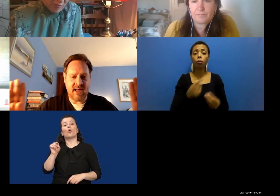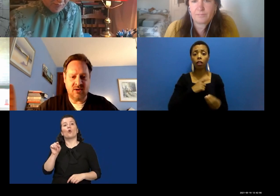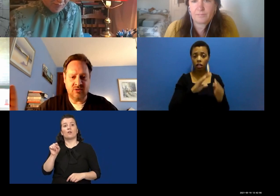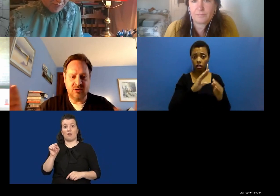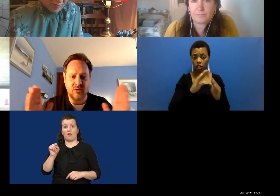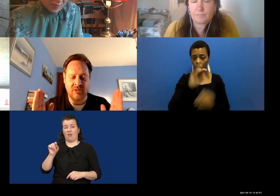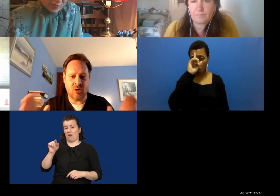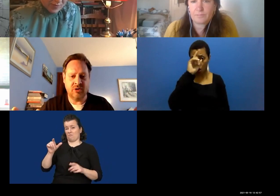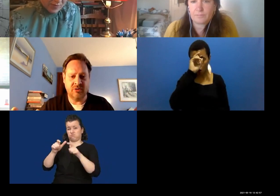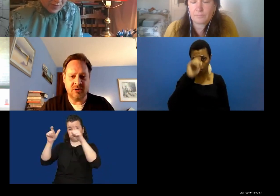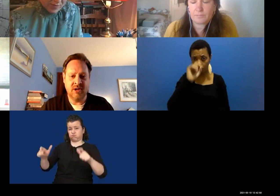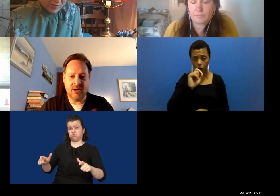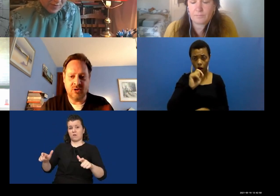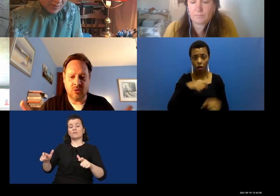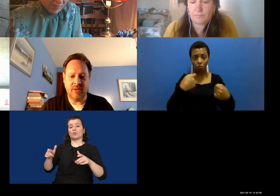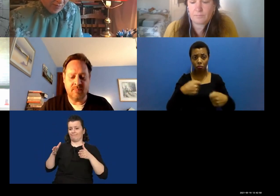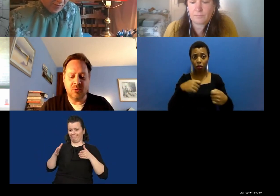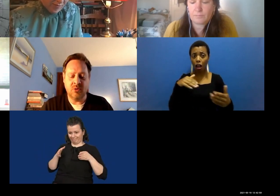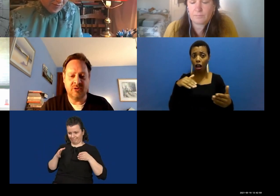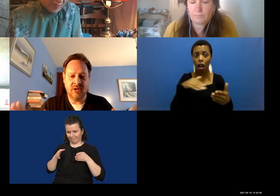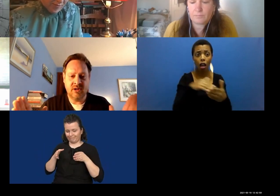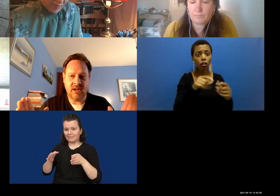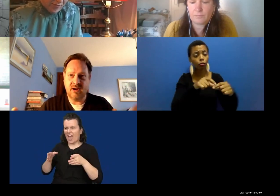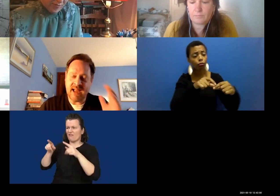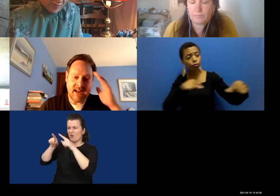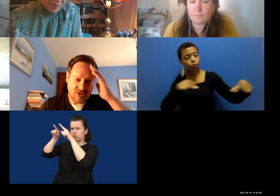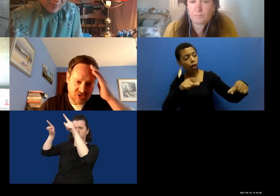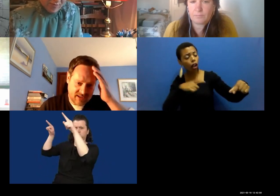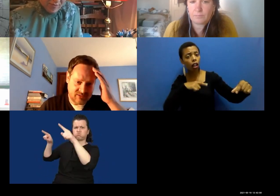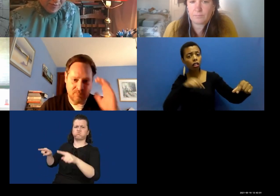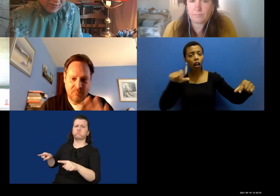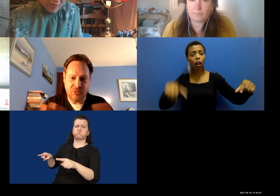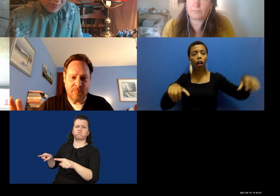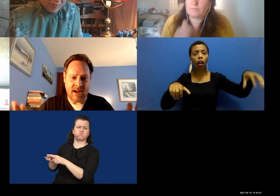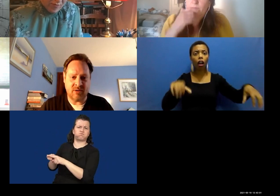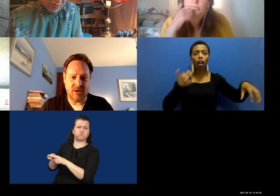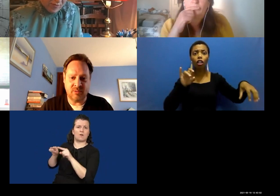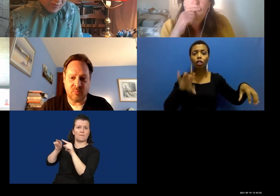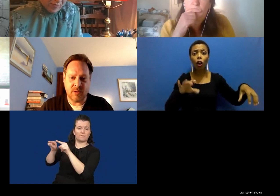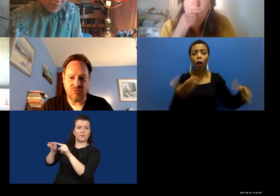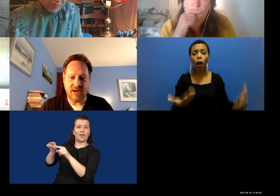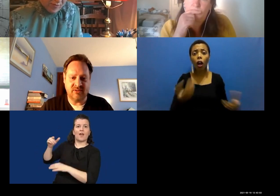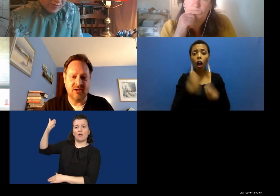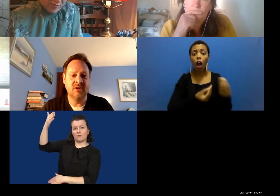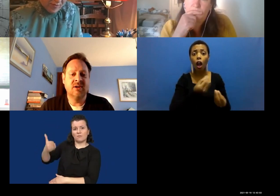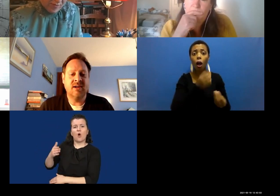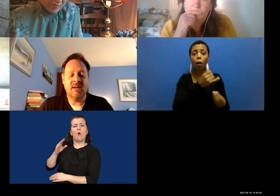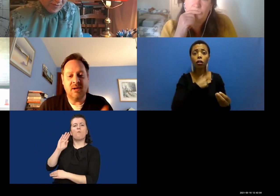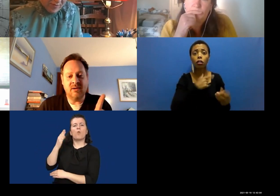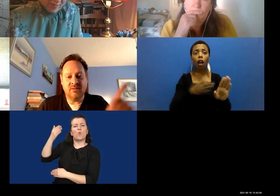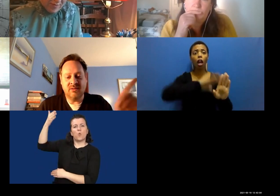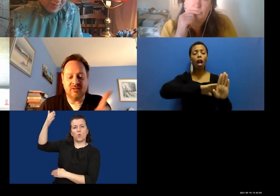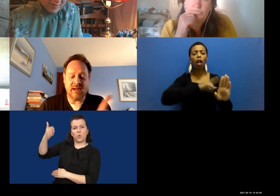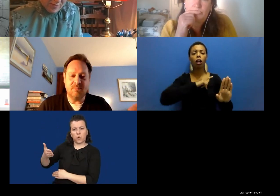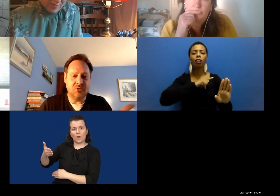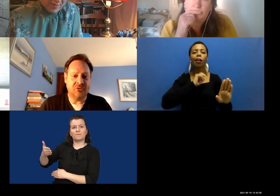at the end of the corridor, and on that board, in NHS blue background with white writing,